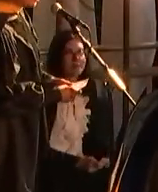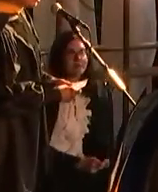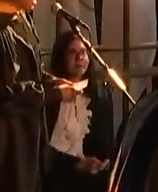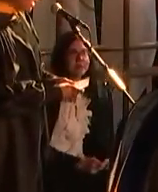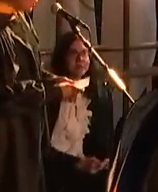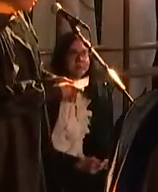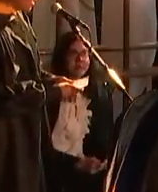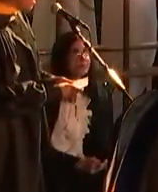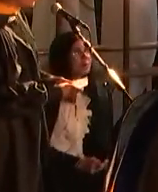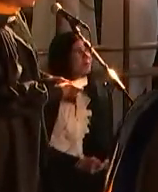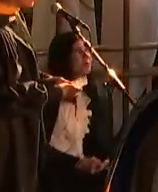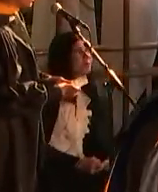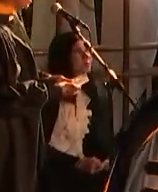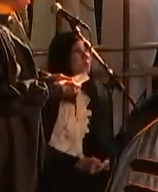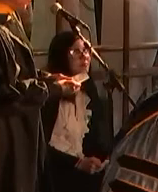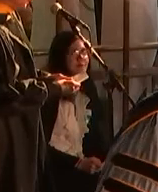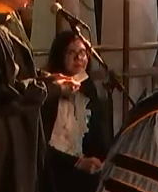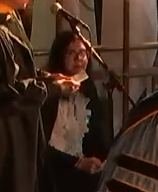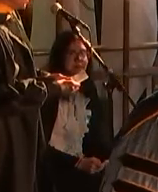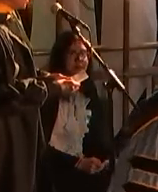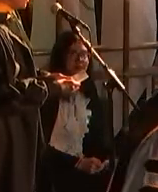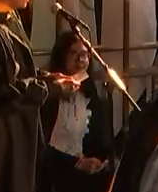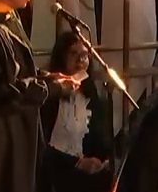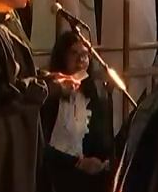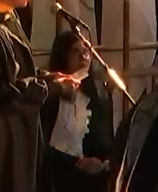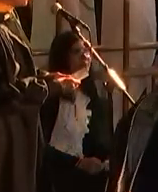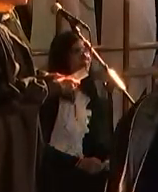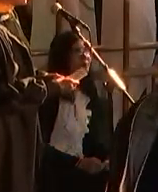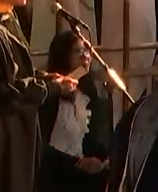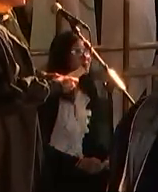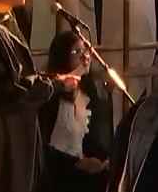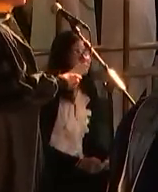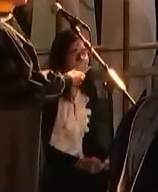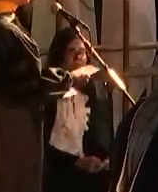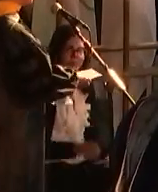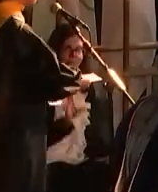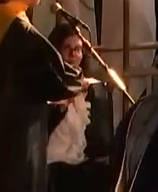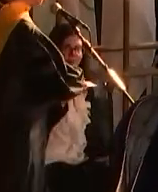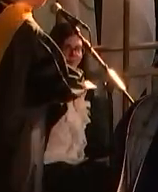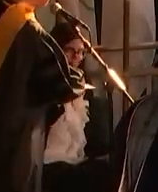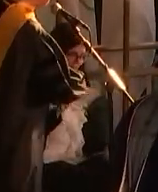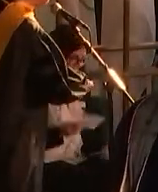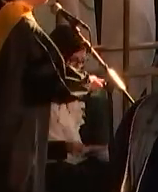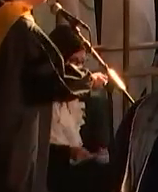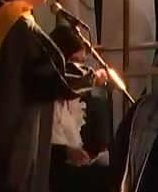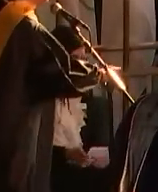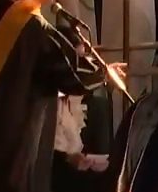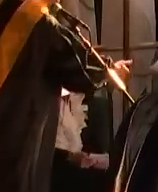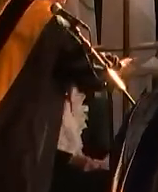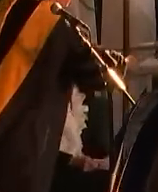Caden James Conroy, summa cum laude.